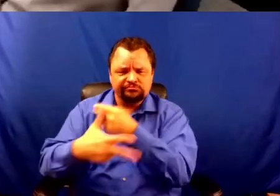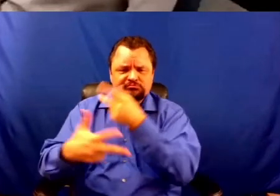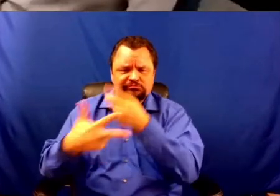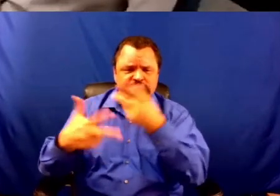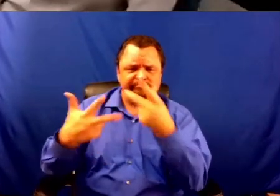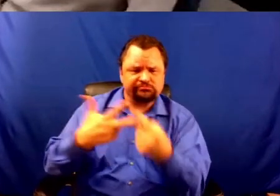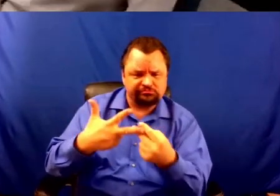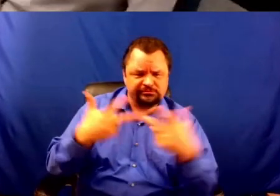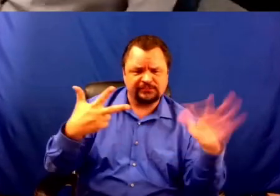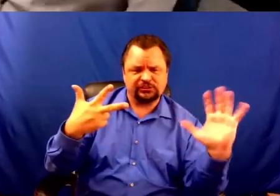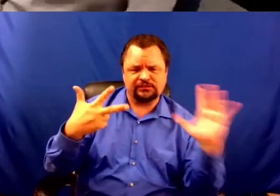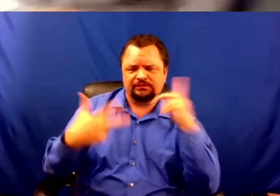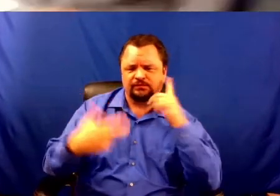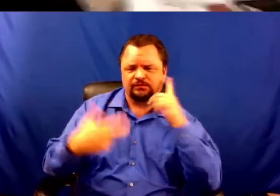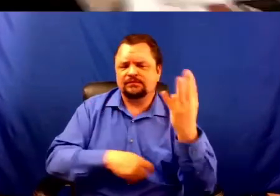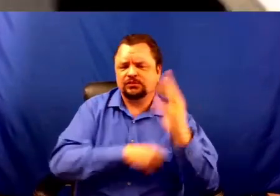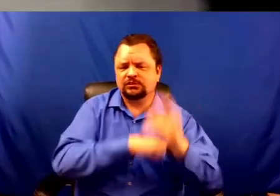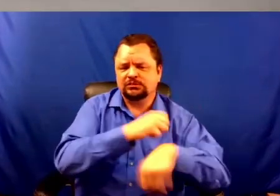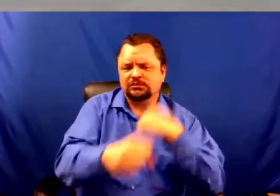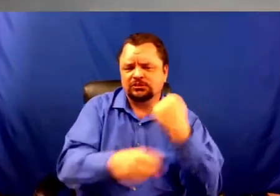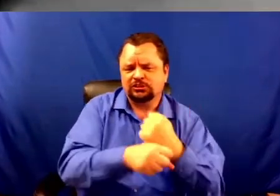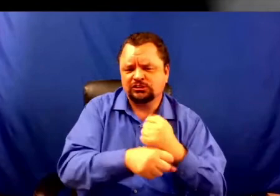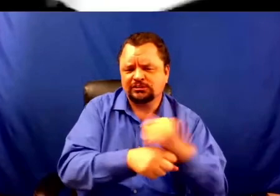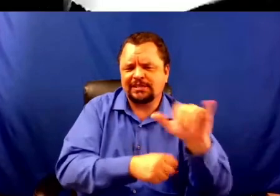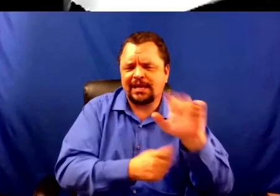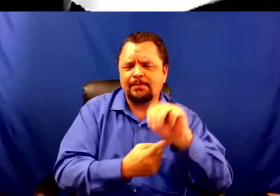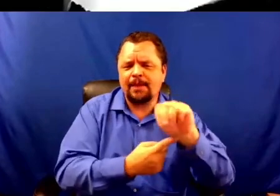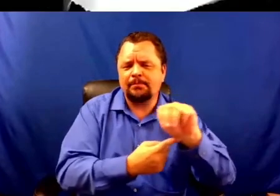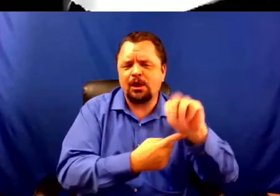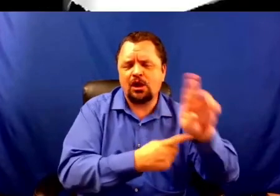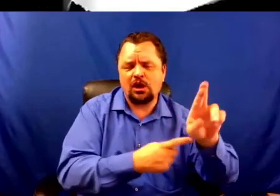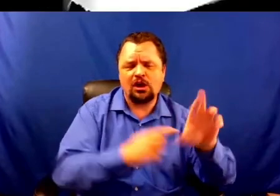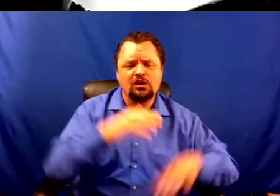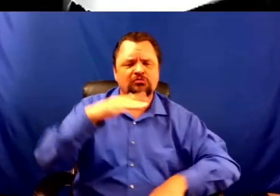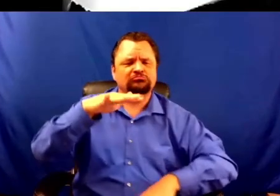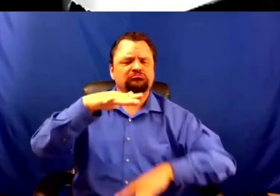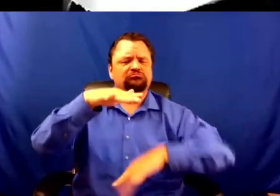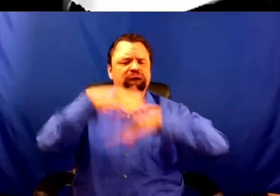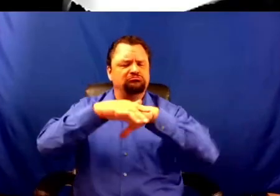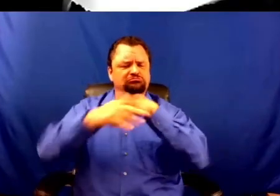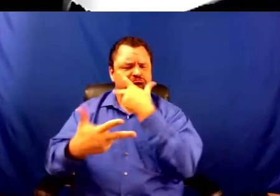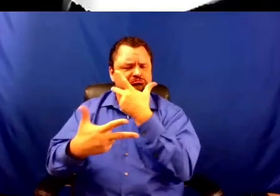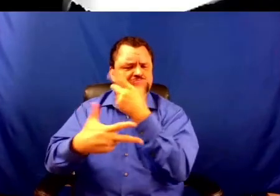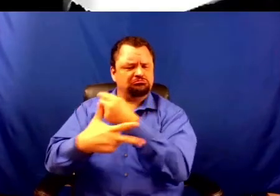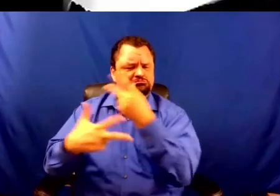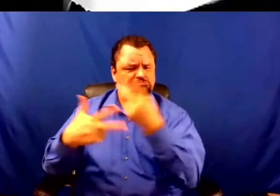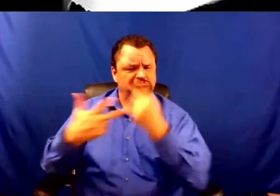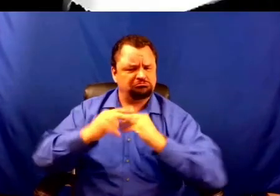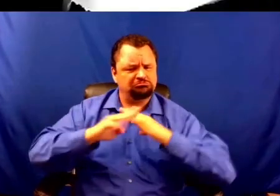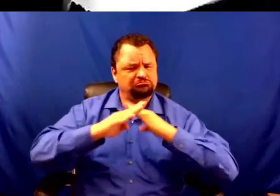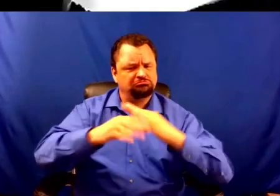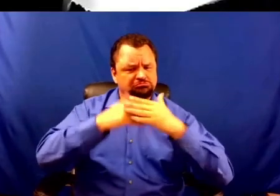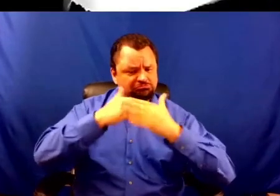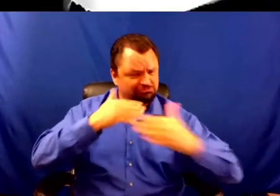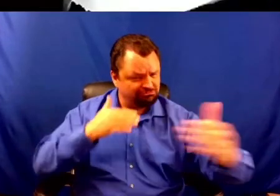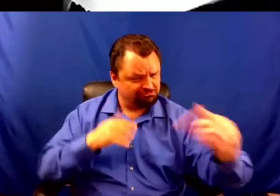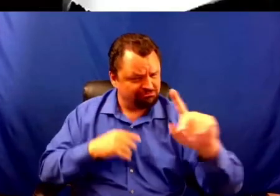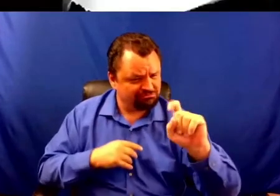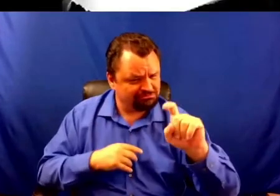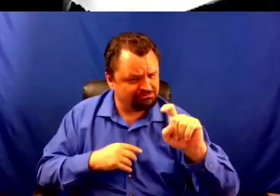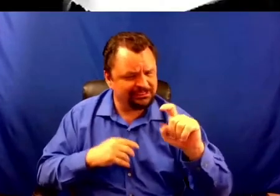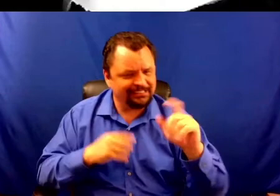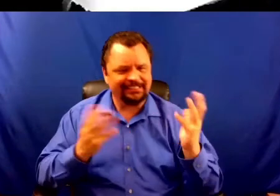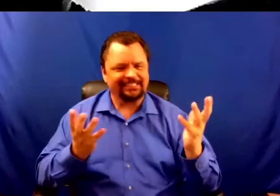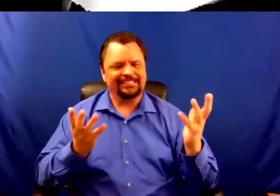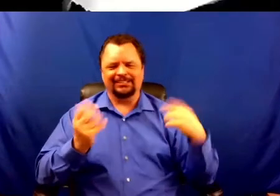a 3-shot series over several years for MMR to get the maximum immunity. We don't know that